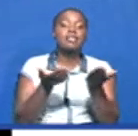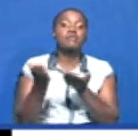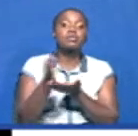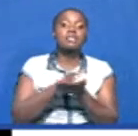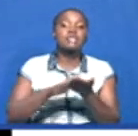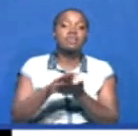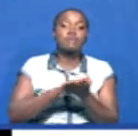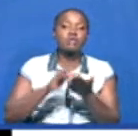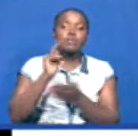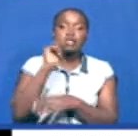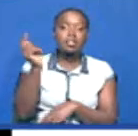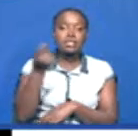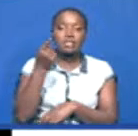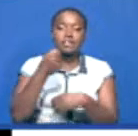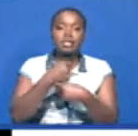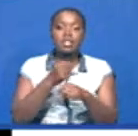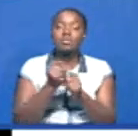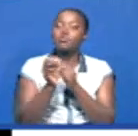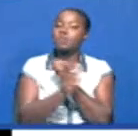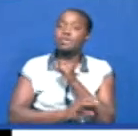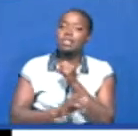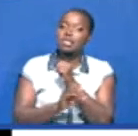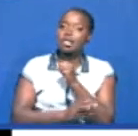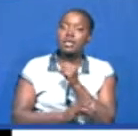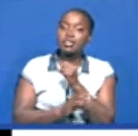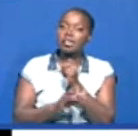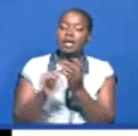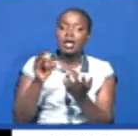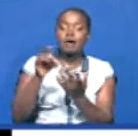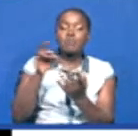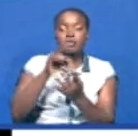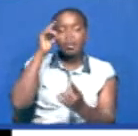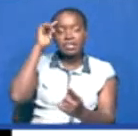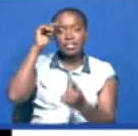Kenya to make the country the preferred destination